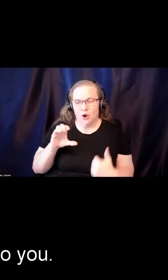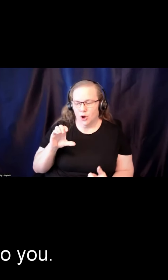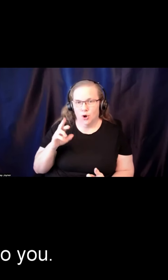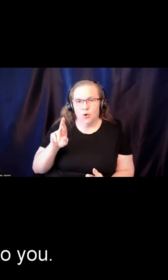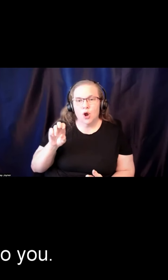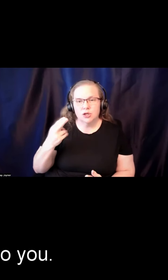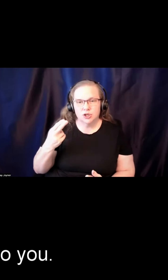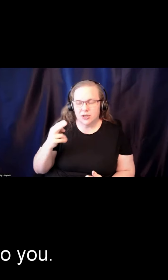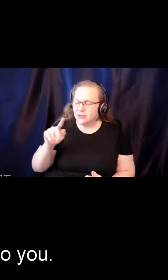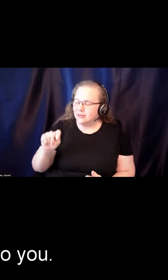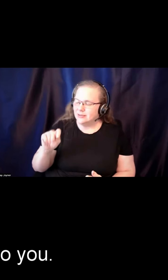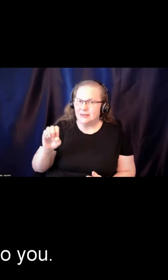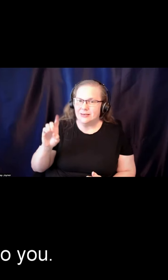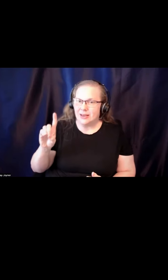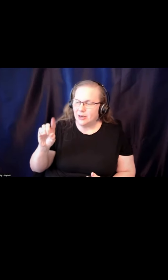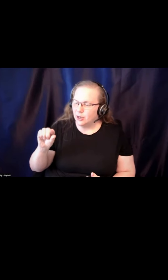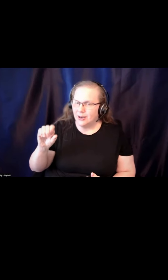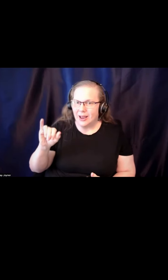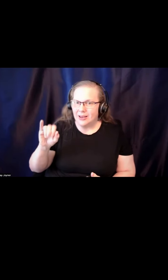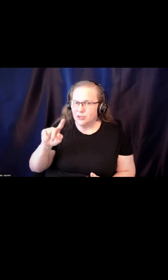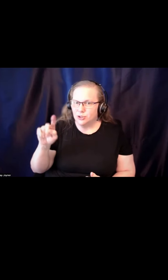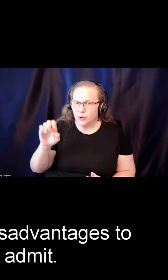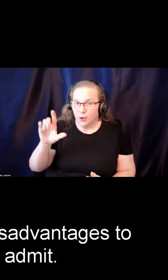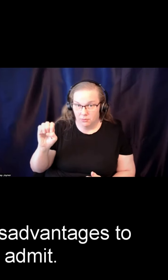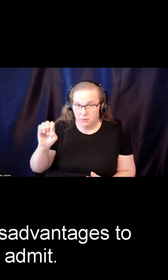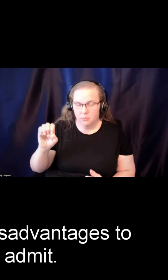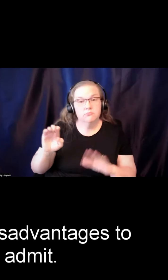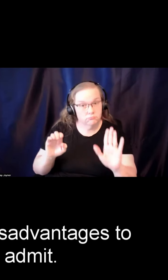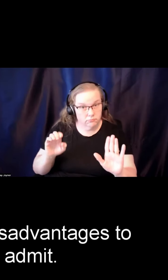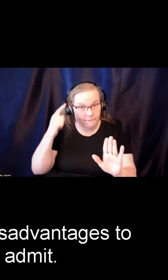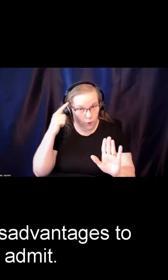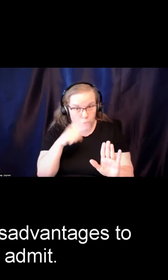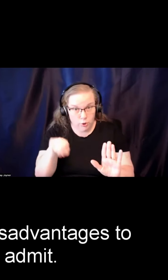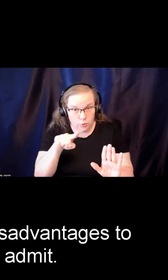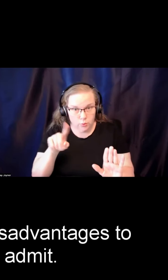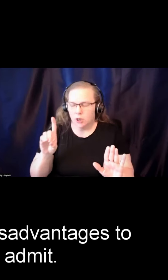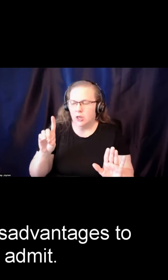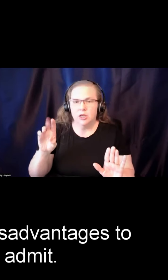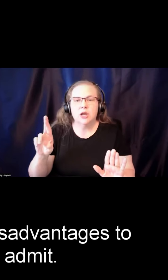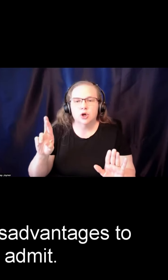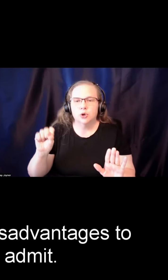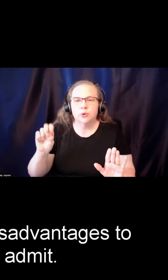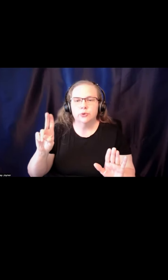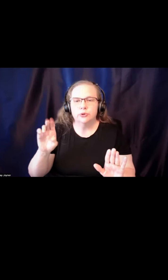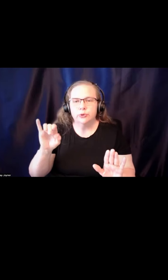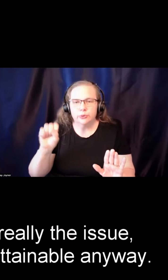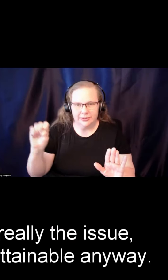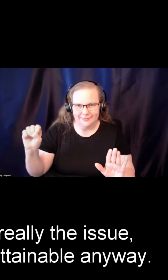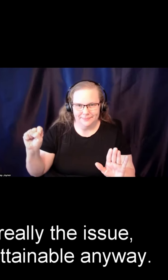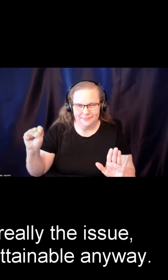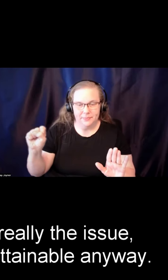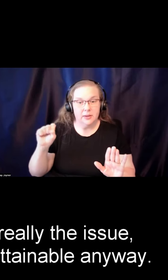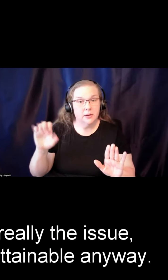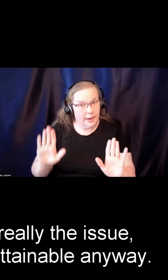Geisel, Dr. Seuss to you. There are distinct disadvantages to this crush, I admit. That